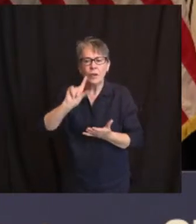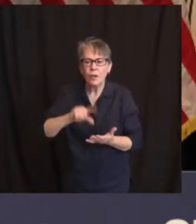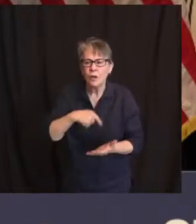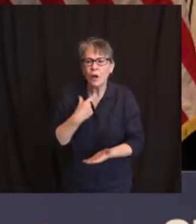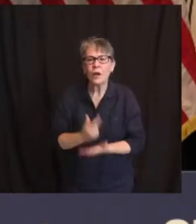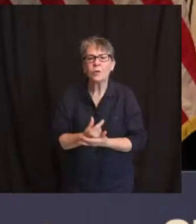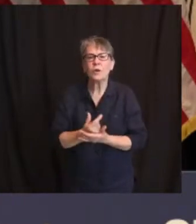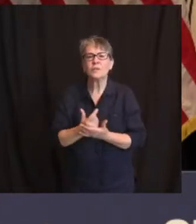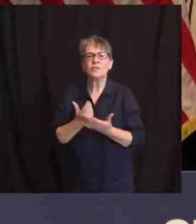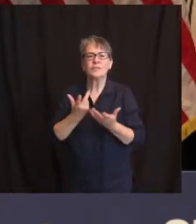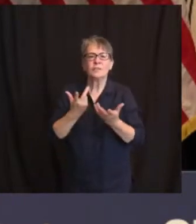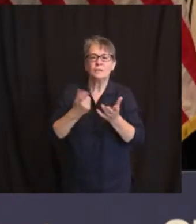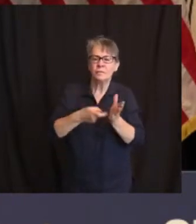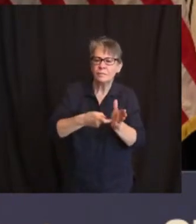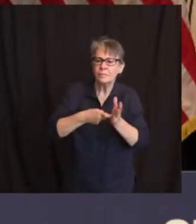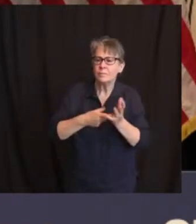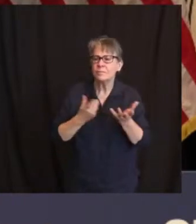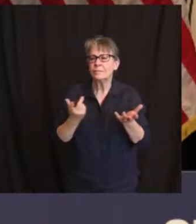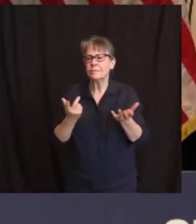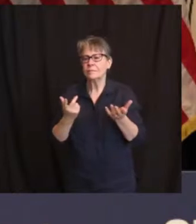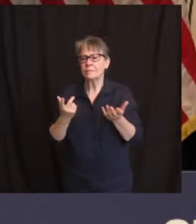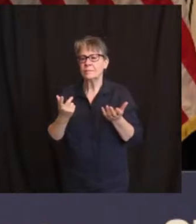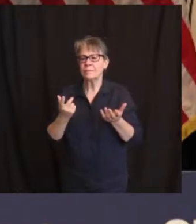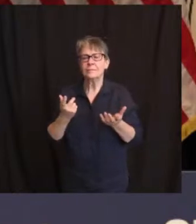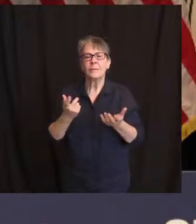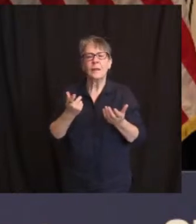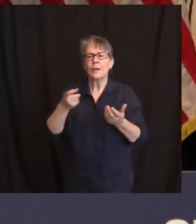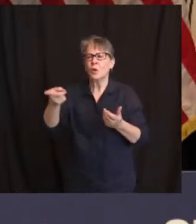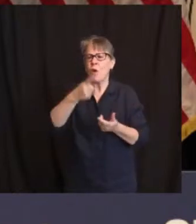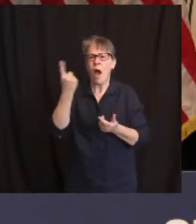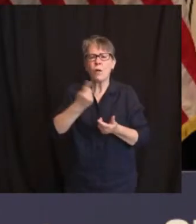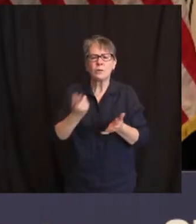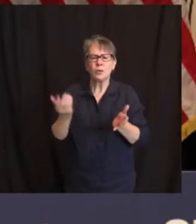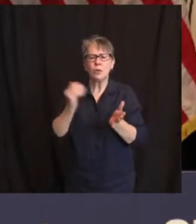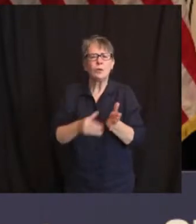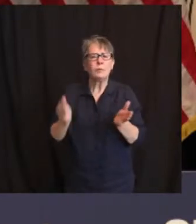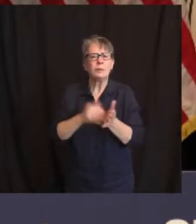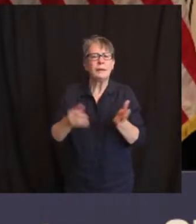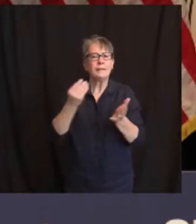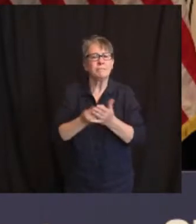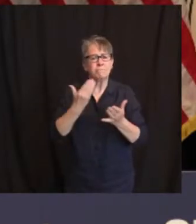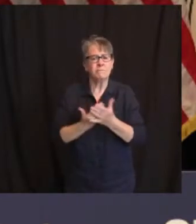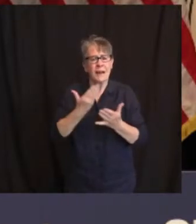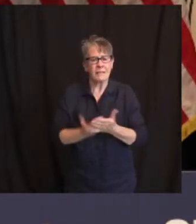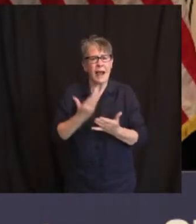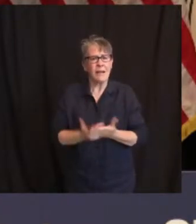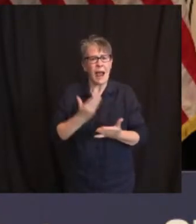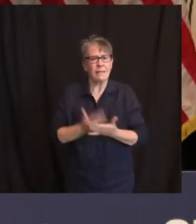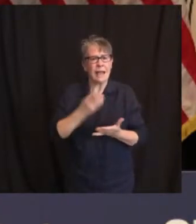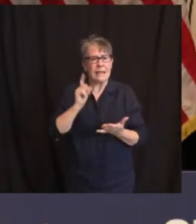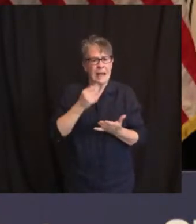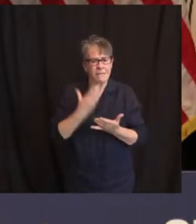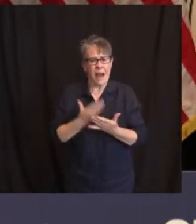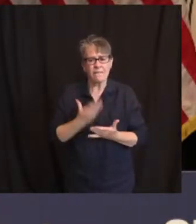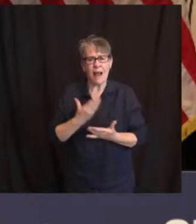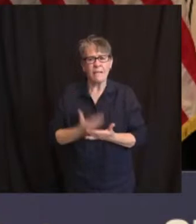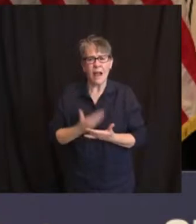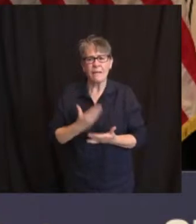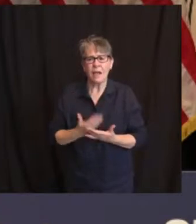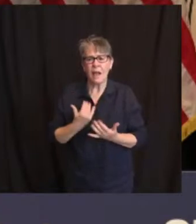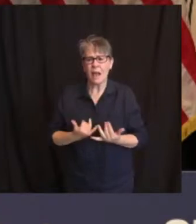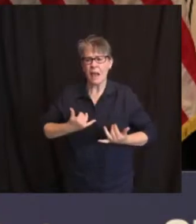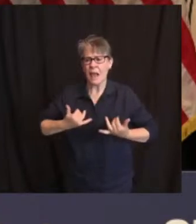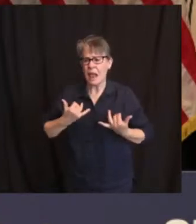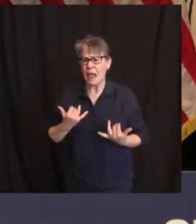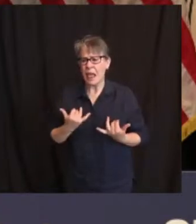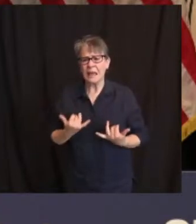data, and you're trying to save lives. Are you getting depressed at the increasing amount of questioning that you're facing?